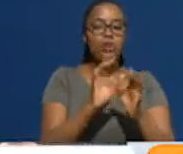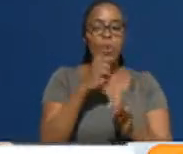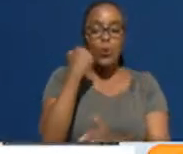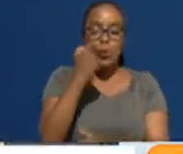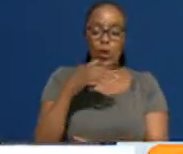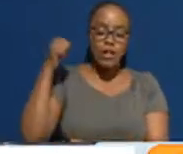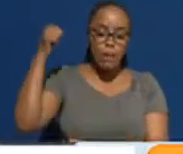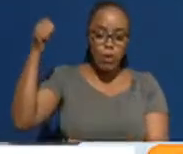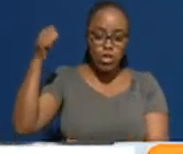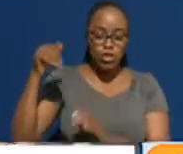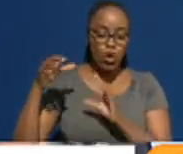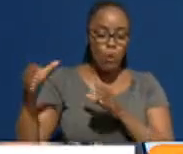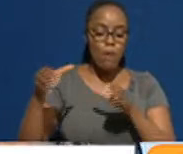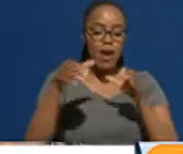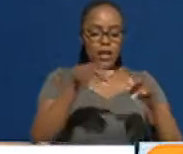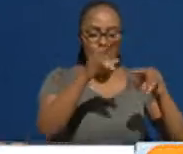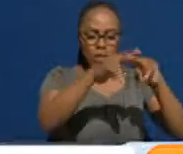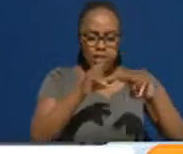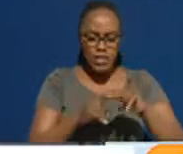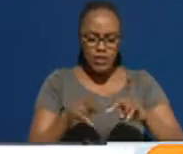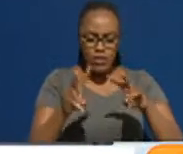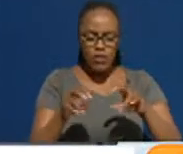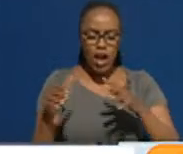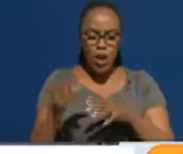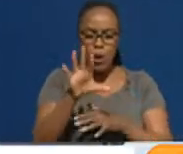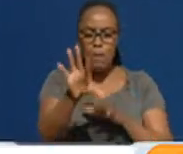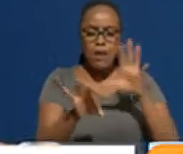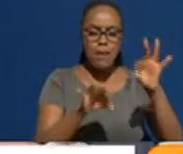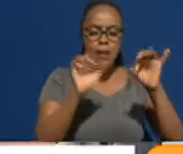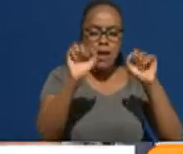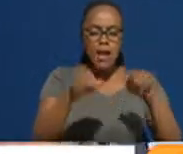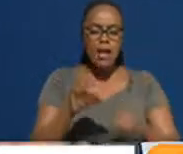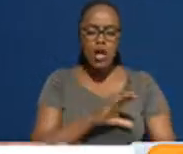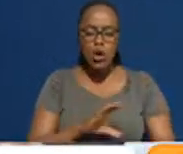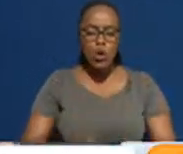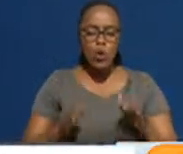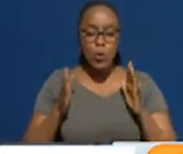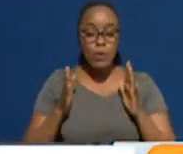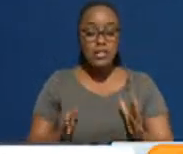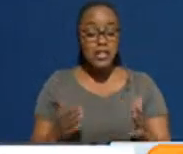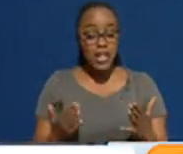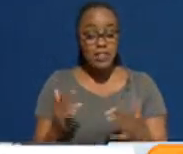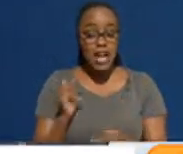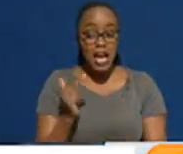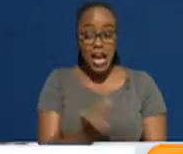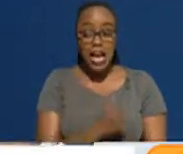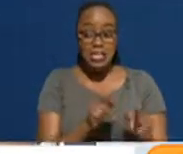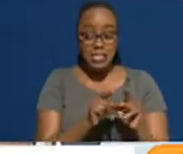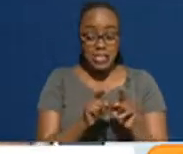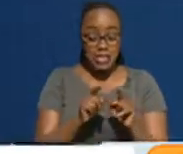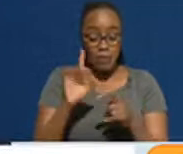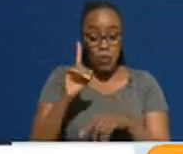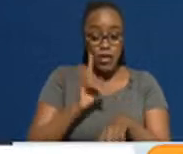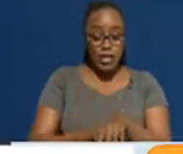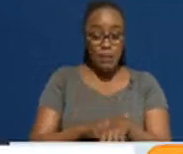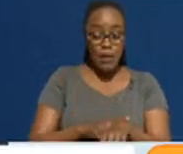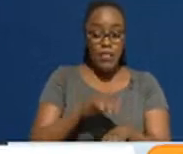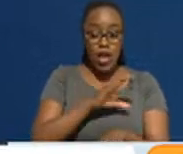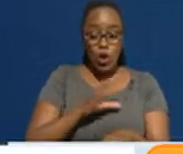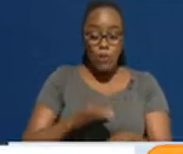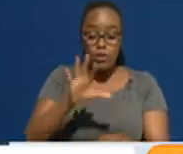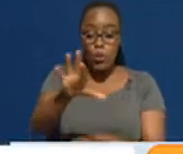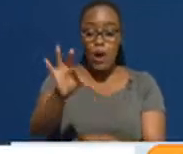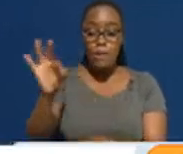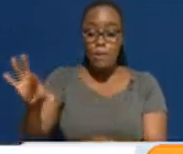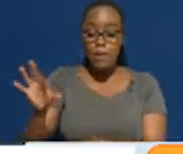political mm-hmm. parties. We sat and looked for a formula of picking commissioners. And we even, at some point, this commission were